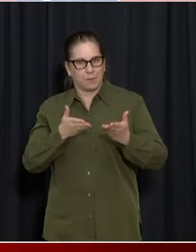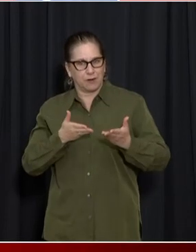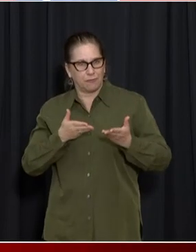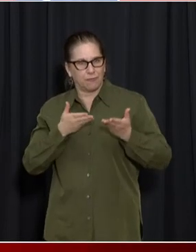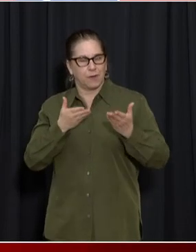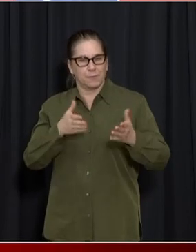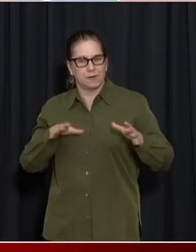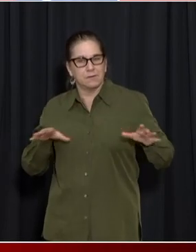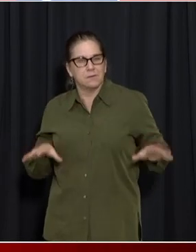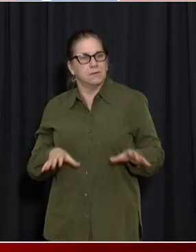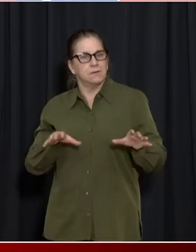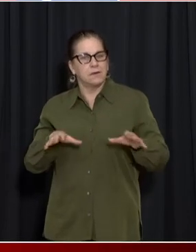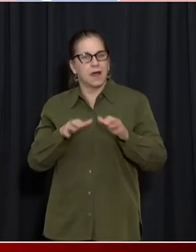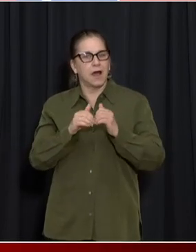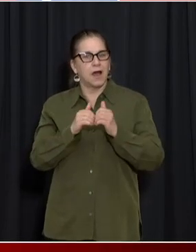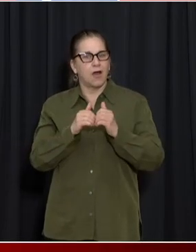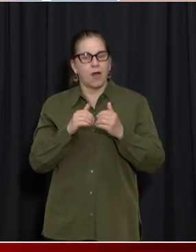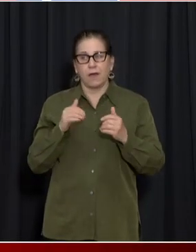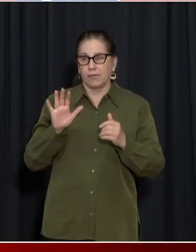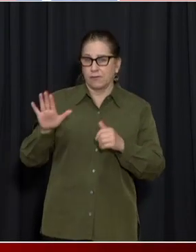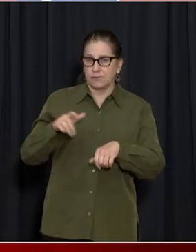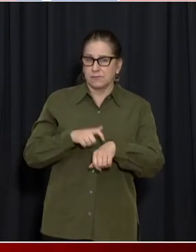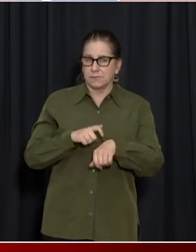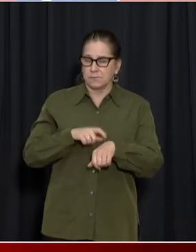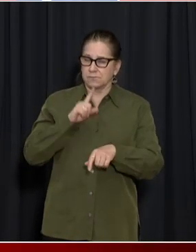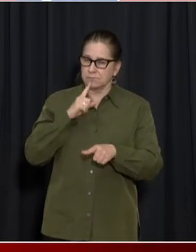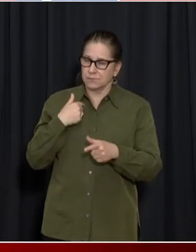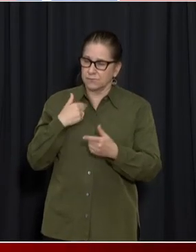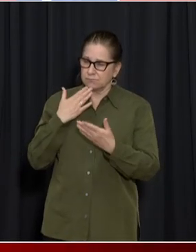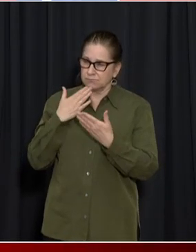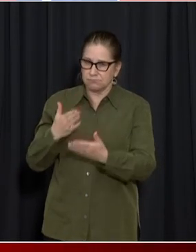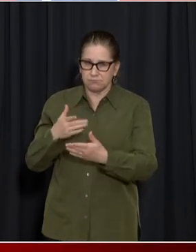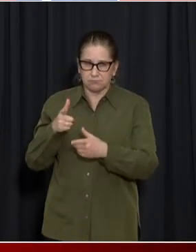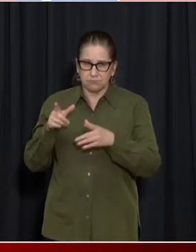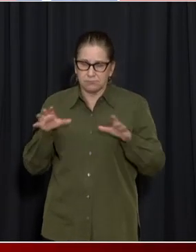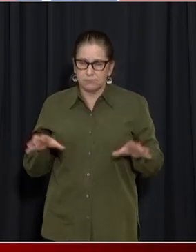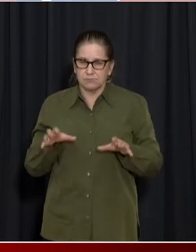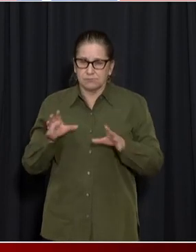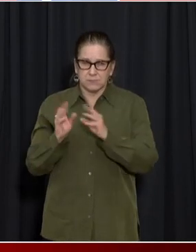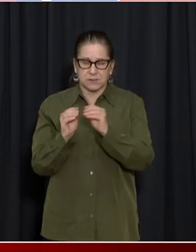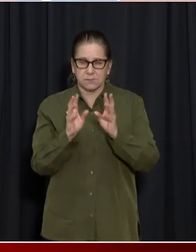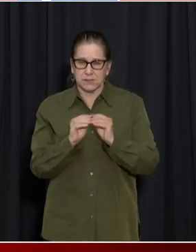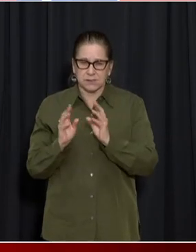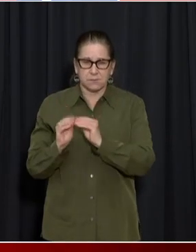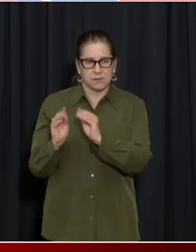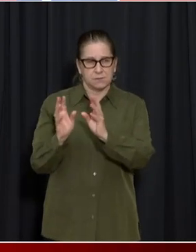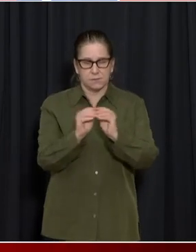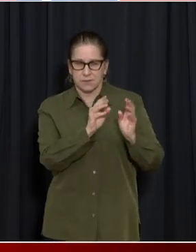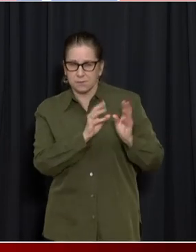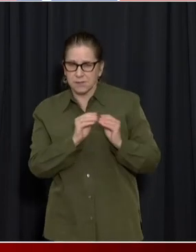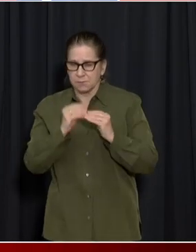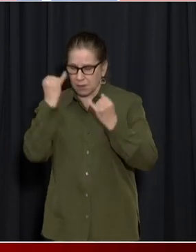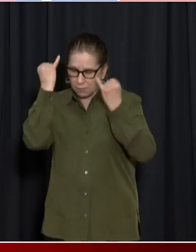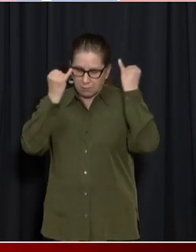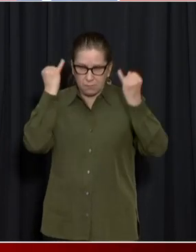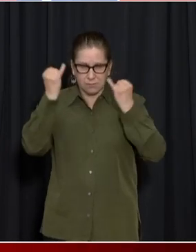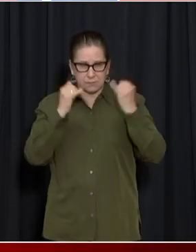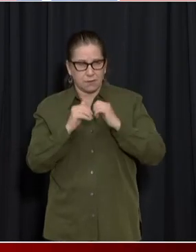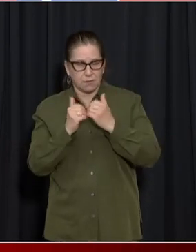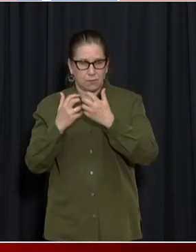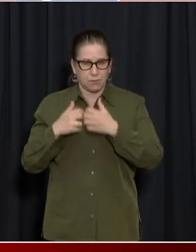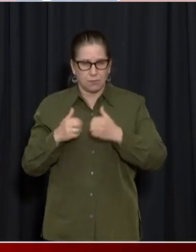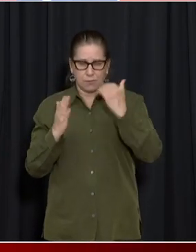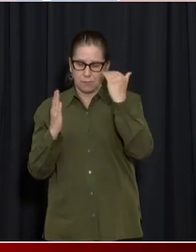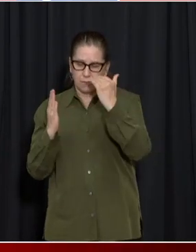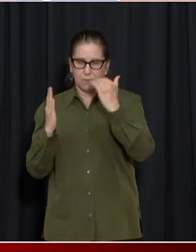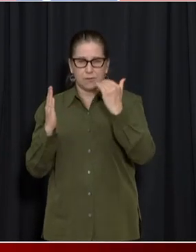of time and energy and expertise and know-how that they have brought to this process. I commented to each of